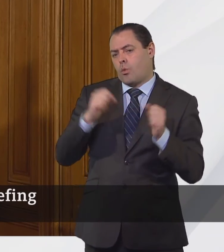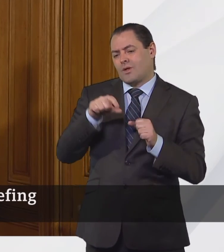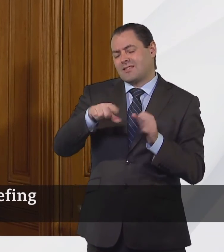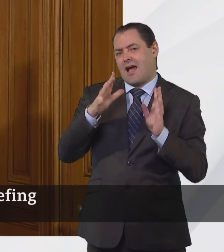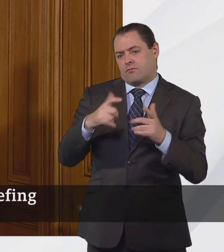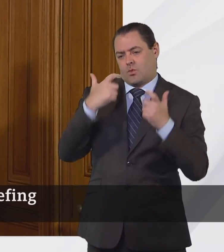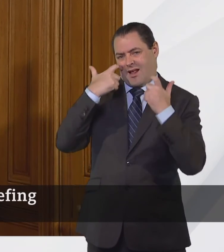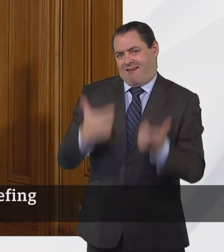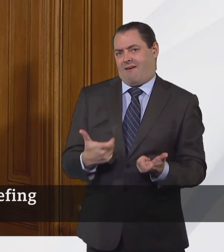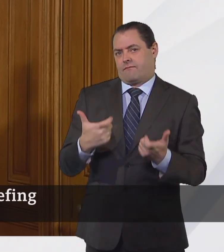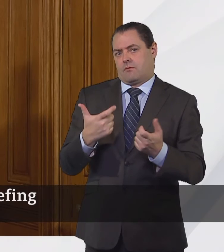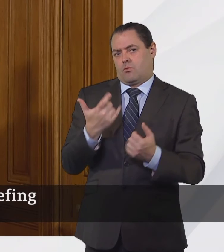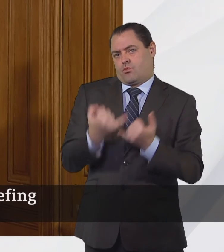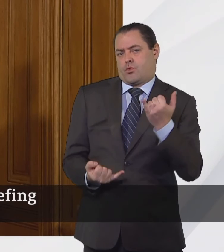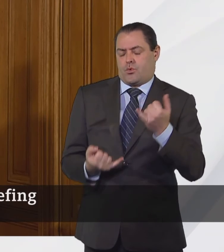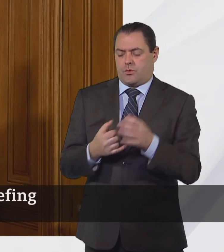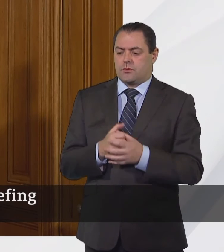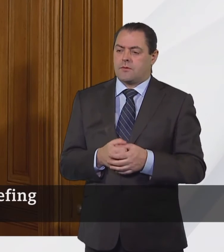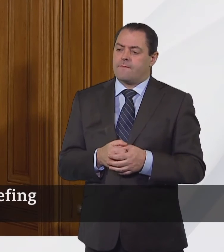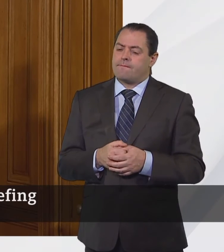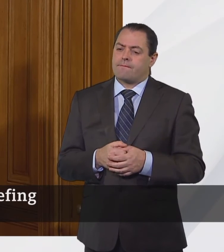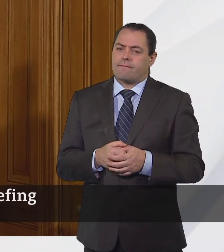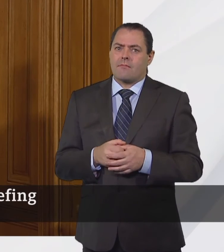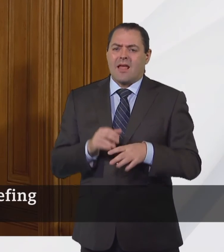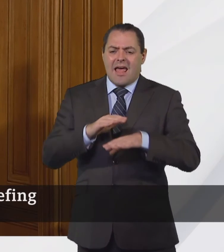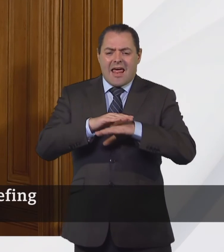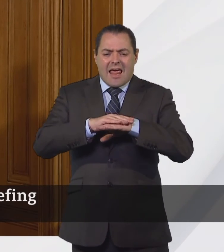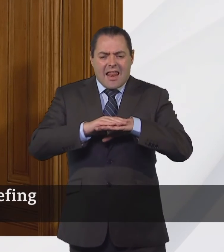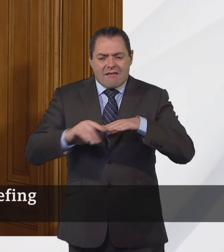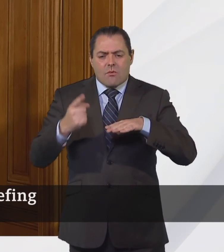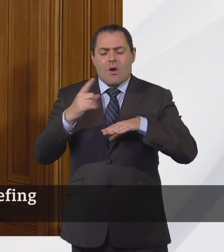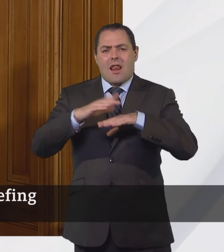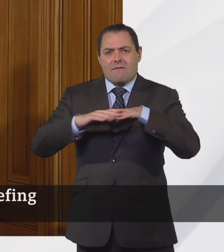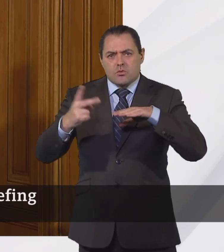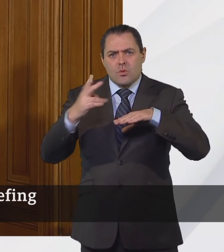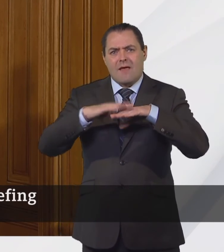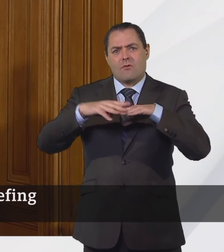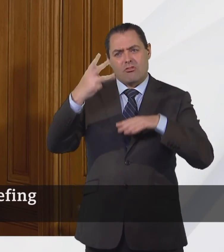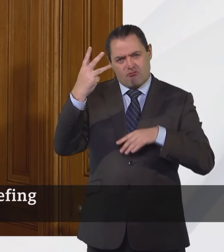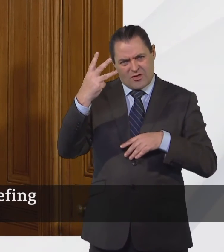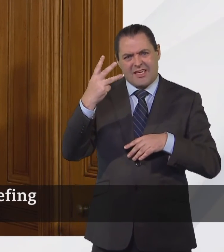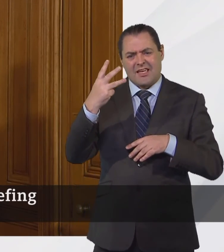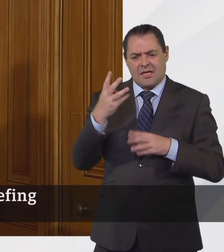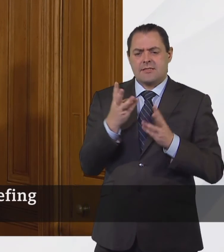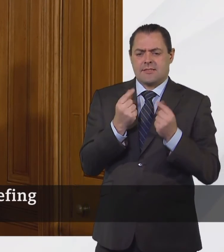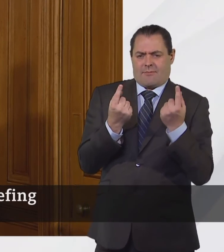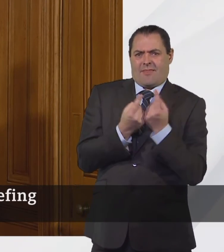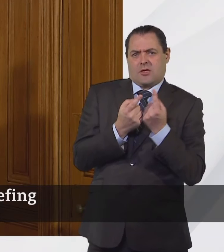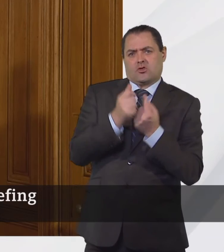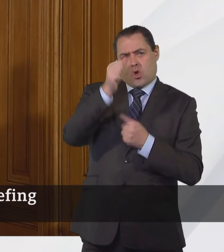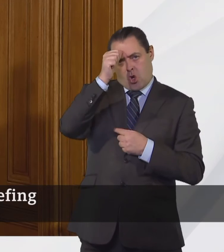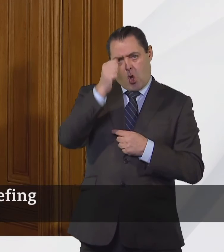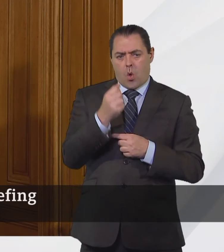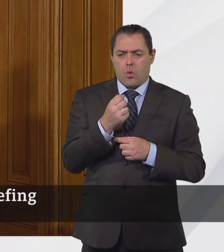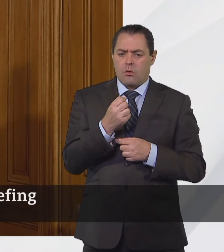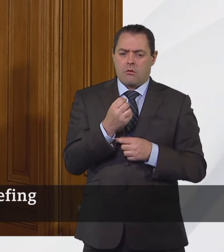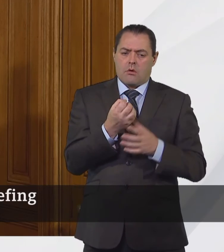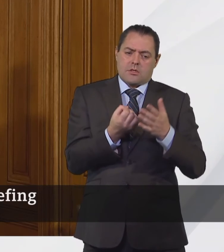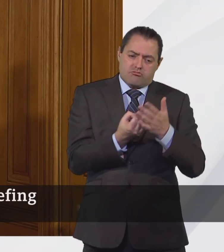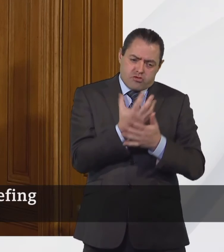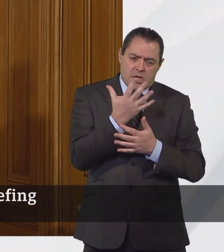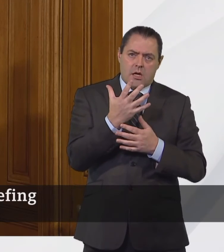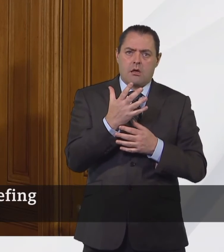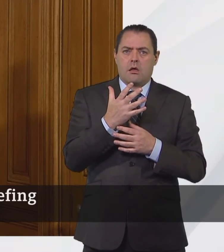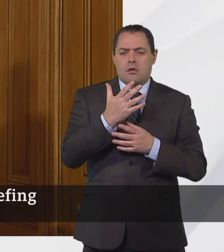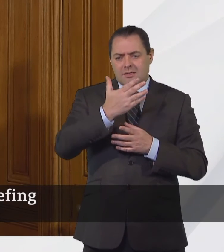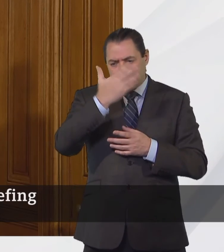the spring, summer, very early autumn months, which I would not expect to work at this stage. And as vaccines get